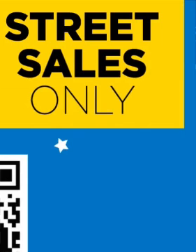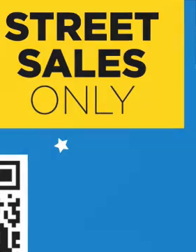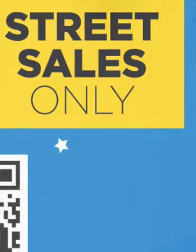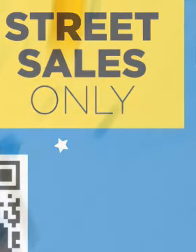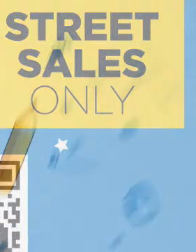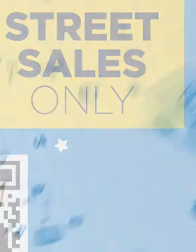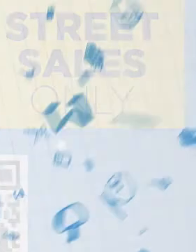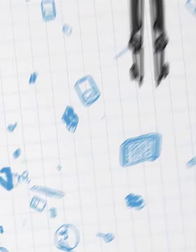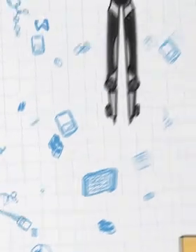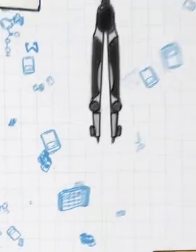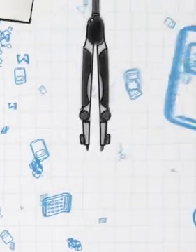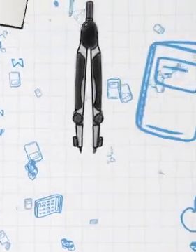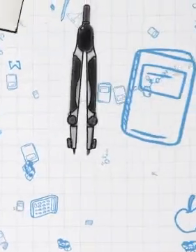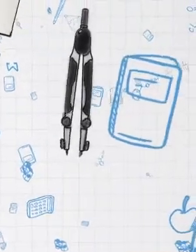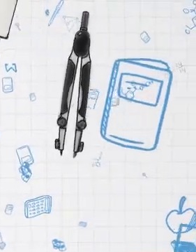Zoshi.